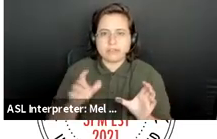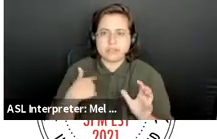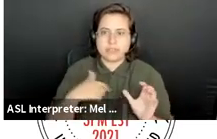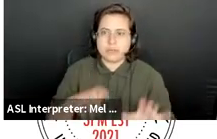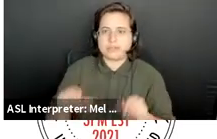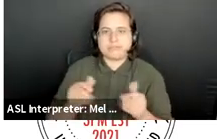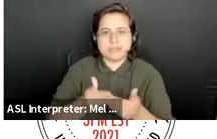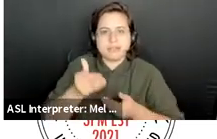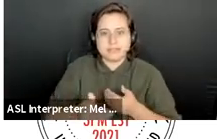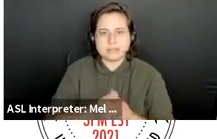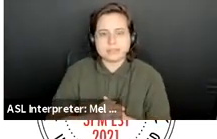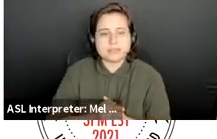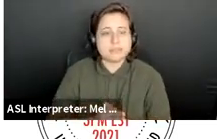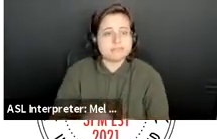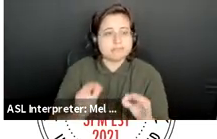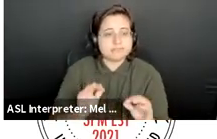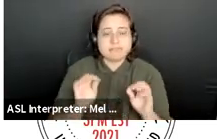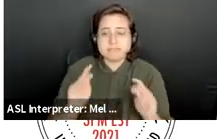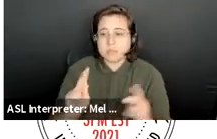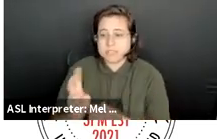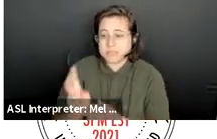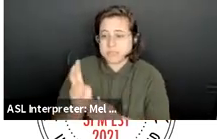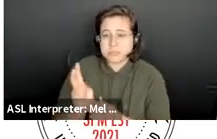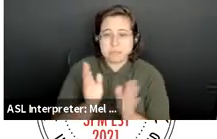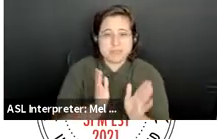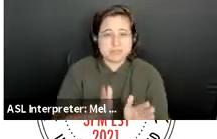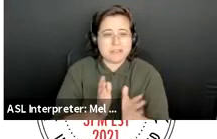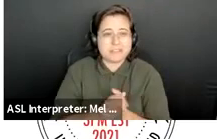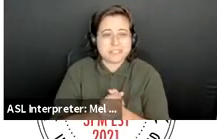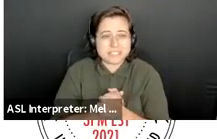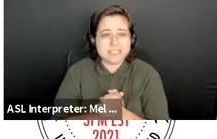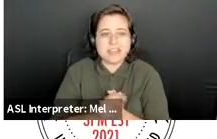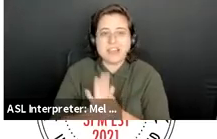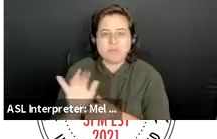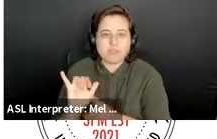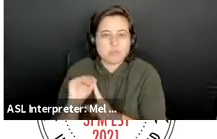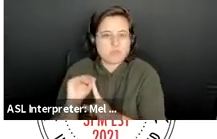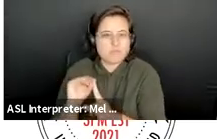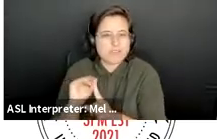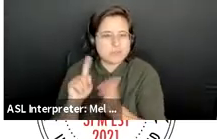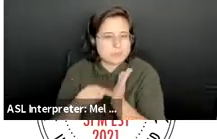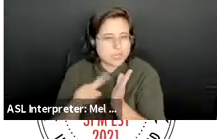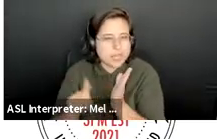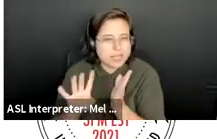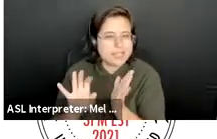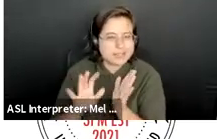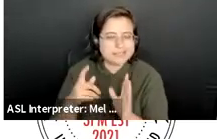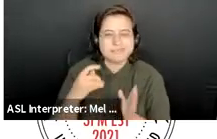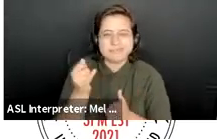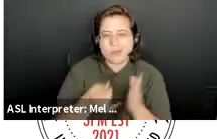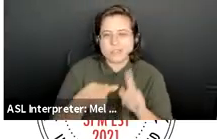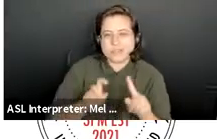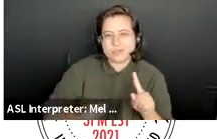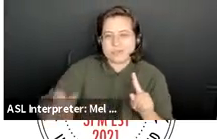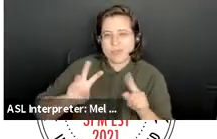next. So with that, and just 2 minutes to spare, and a reminder to keep checking the Artists from Abroad site, I'm going to